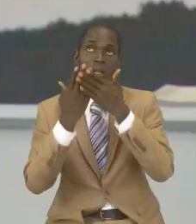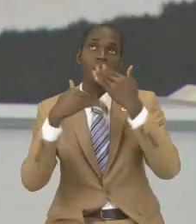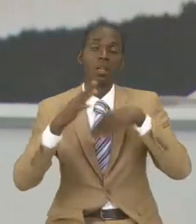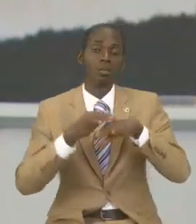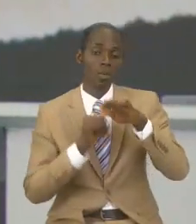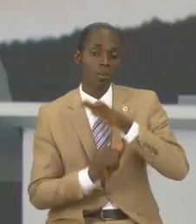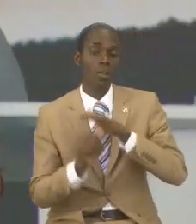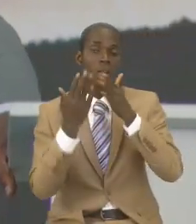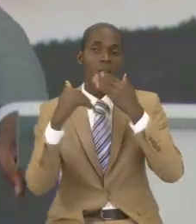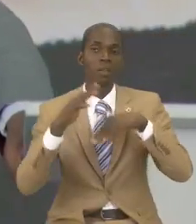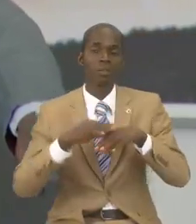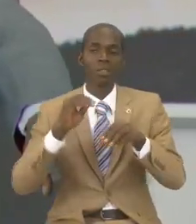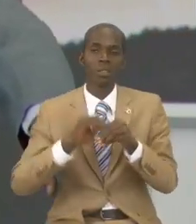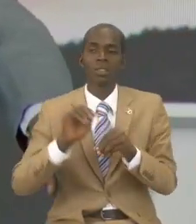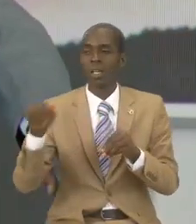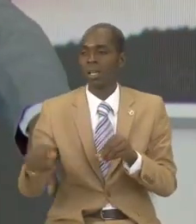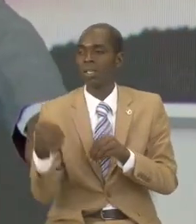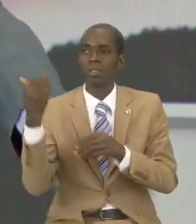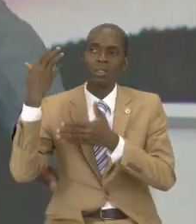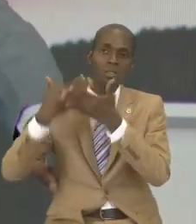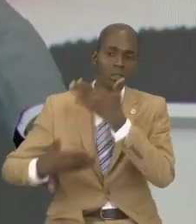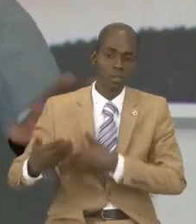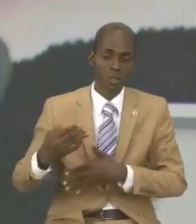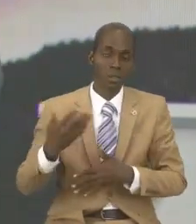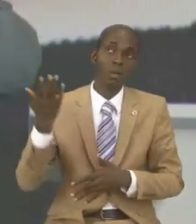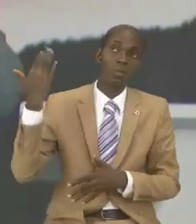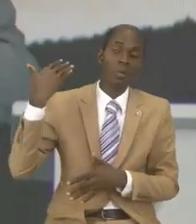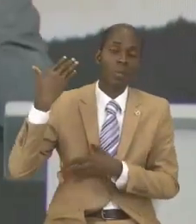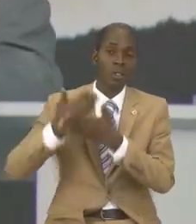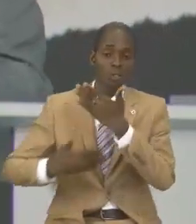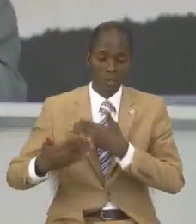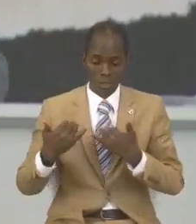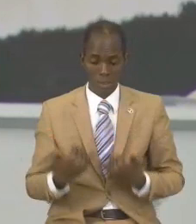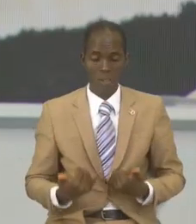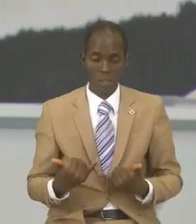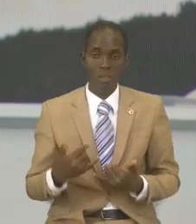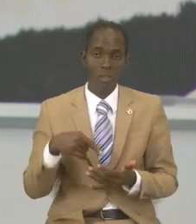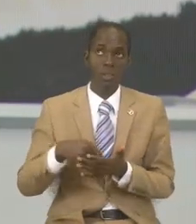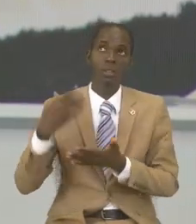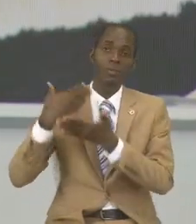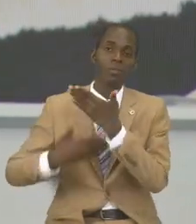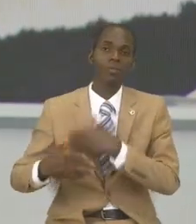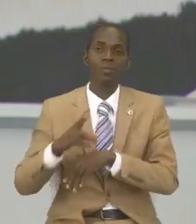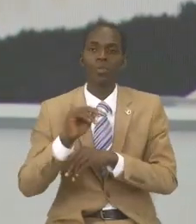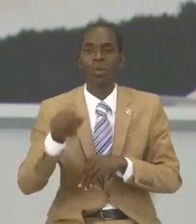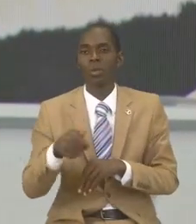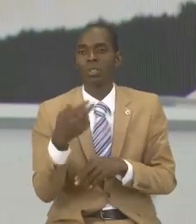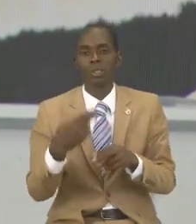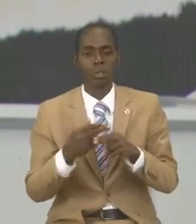generation, in that generation or in this generation, no other name under